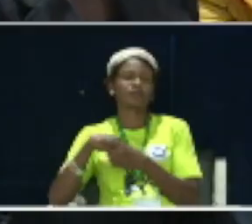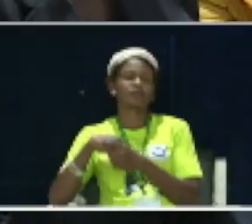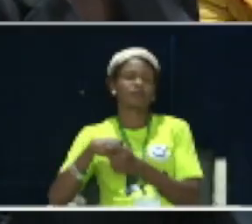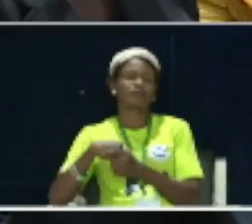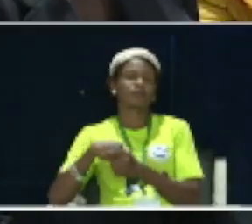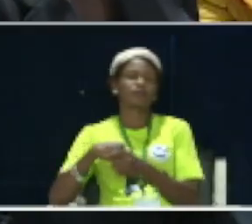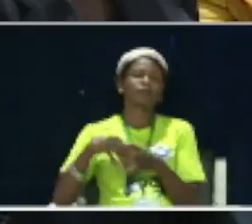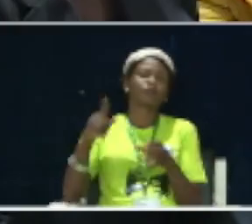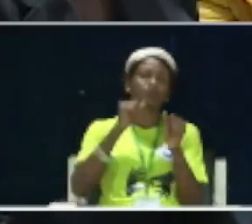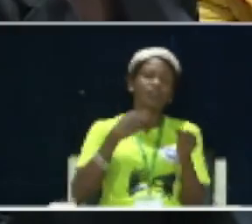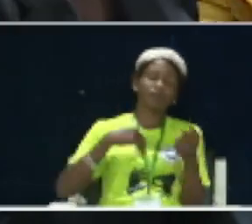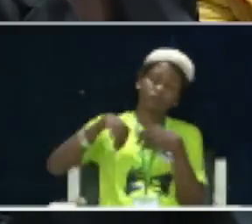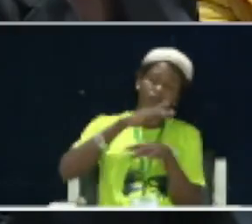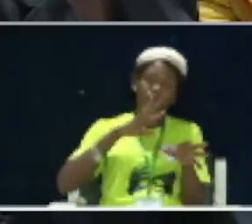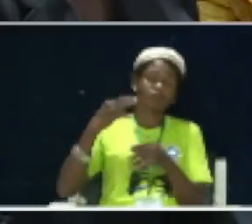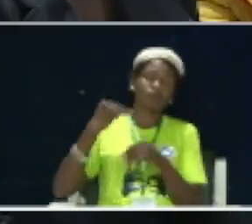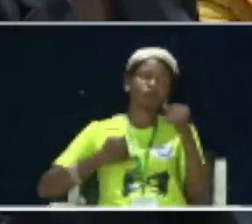You can have an overflow of joy.